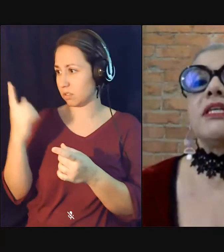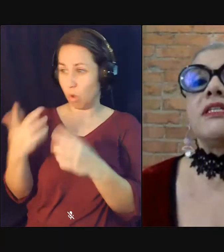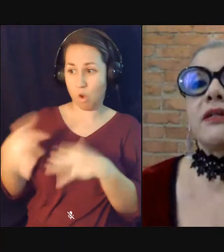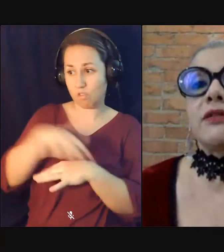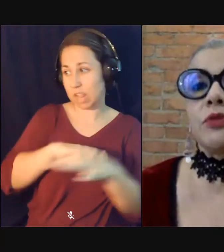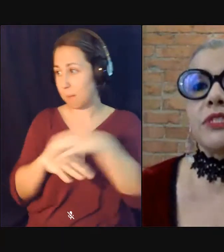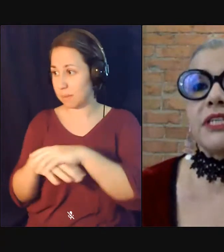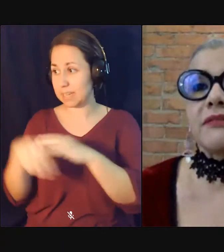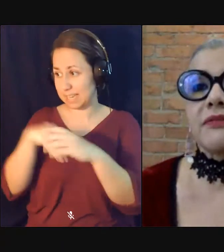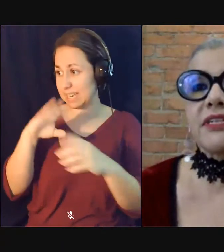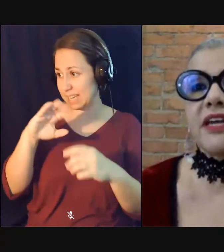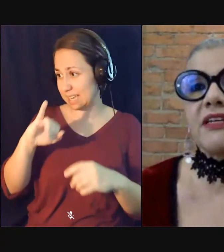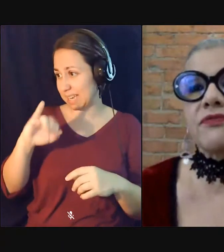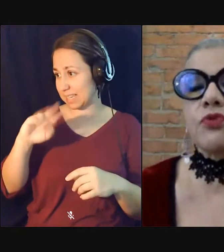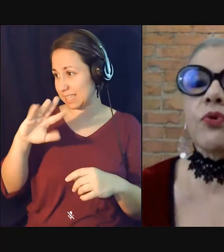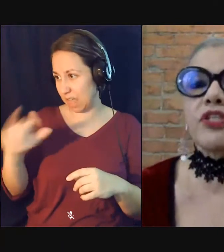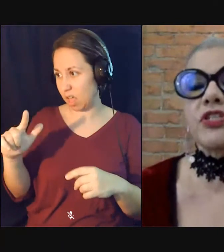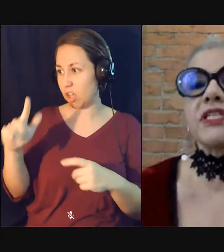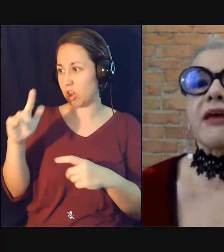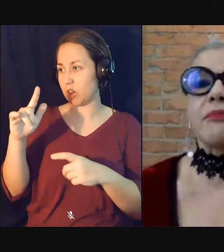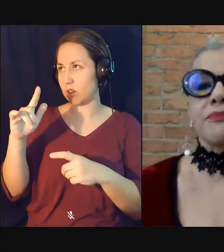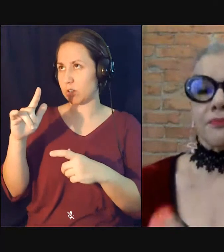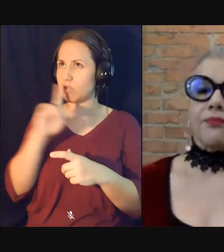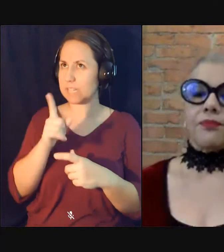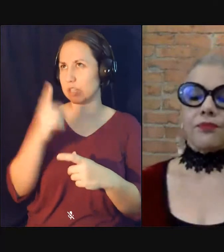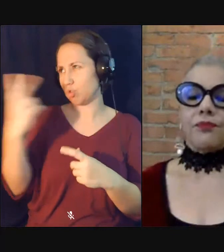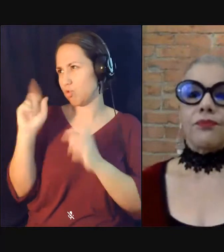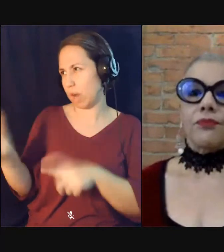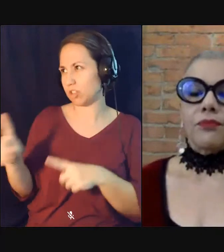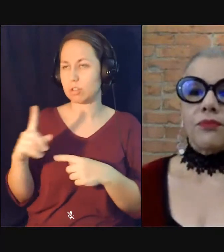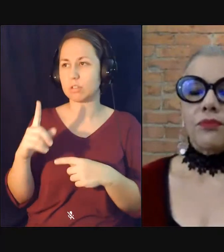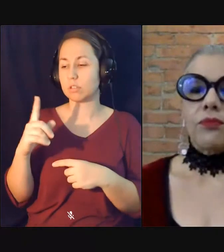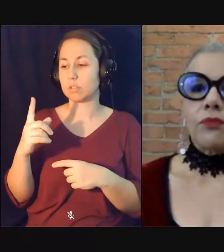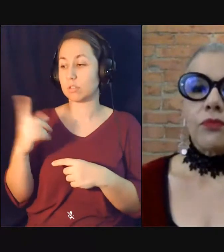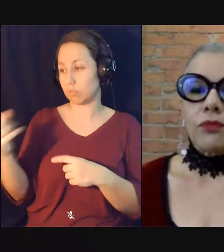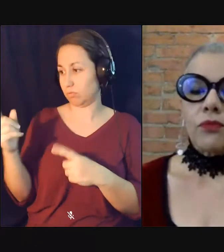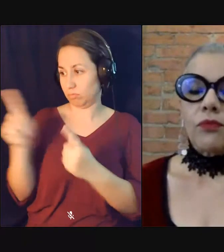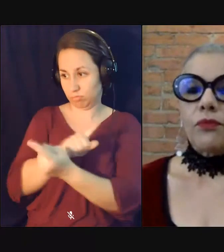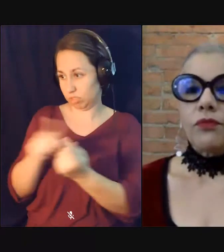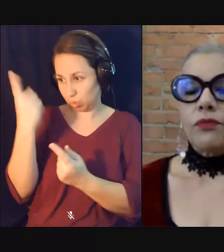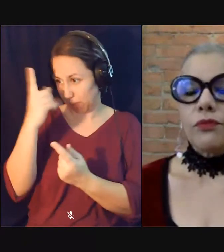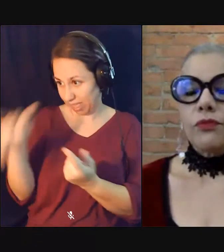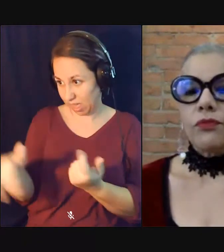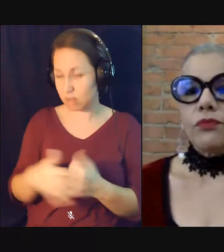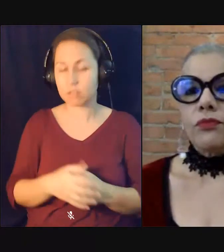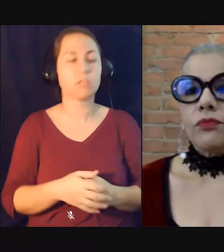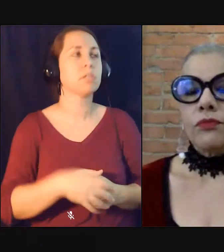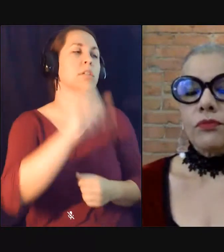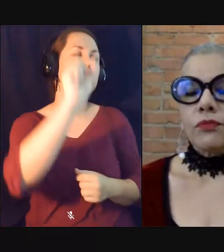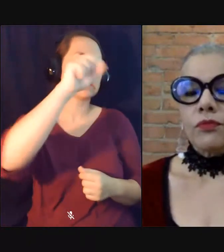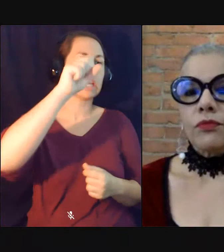into the incel community? So it's kind of two questions there. Yeah, so a couple